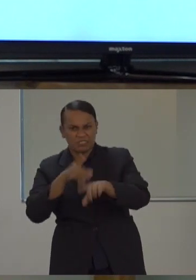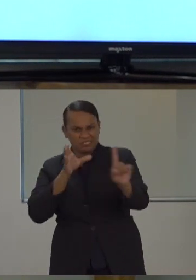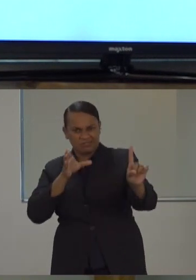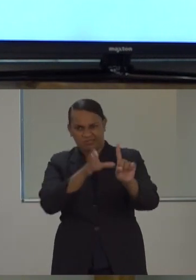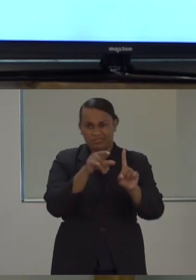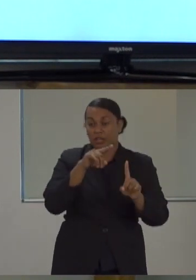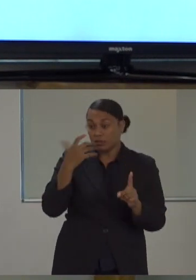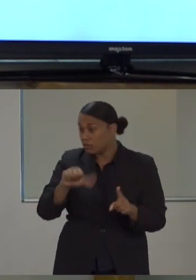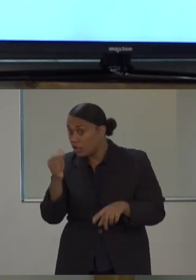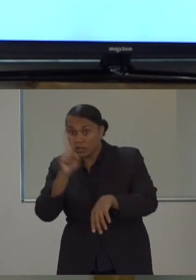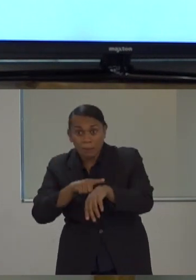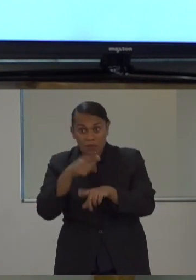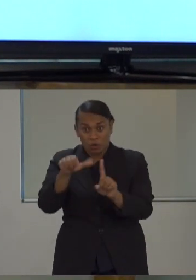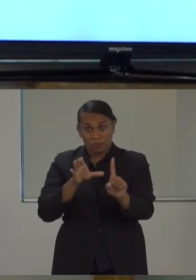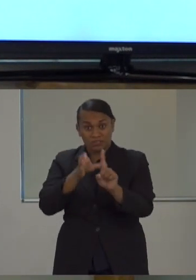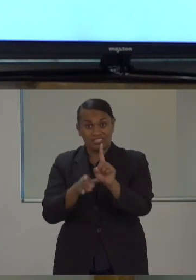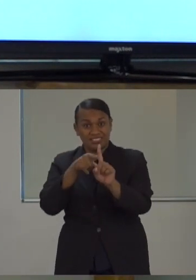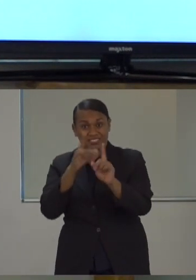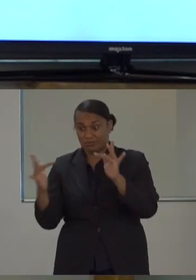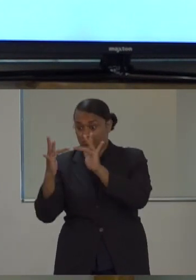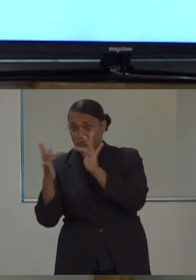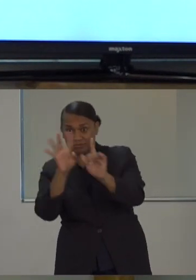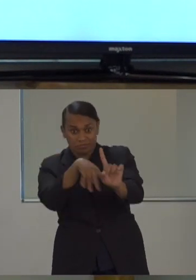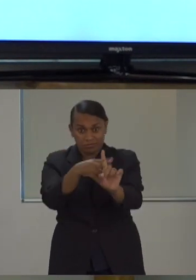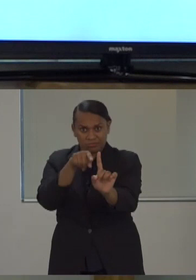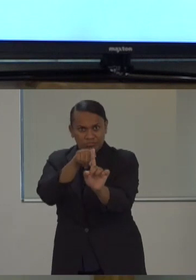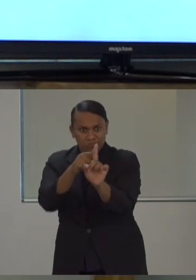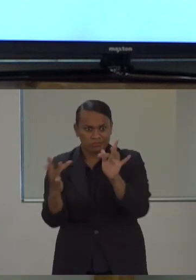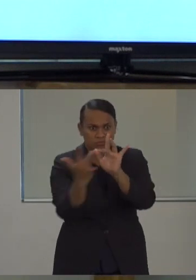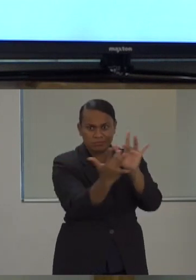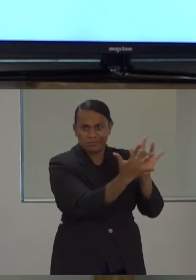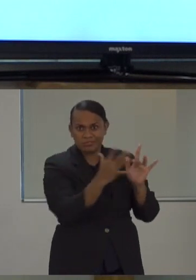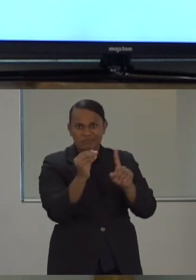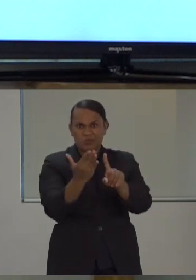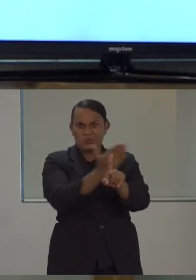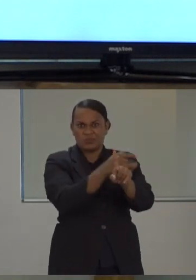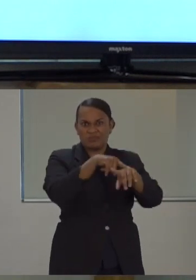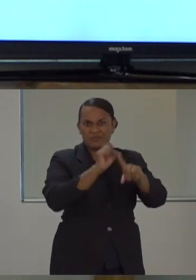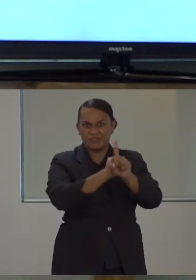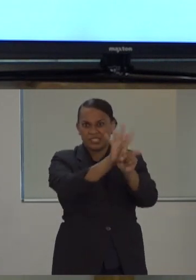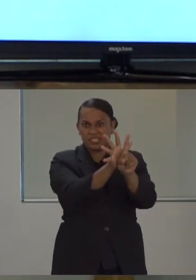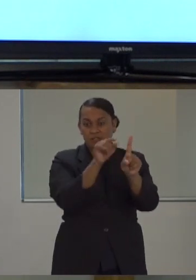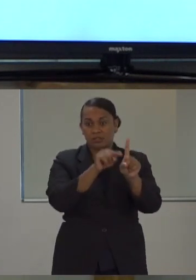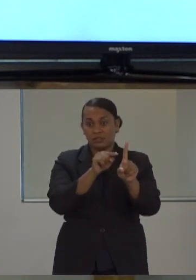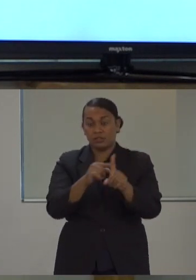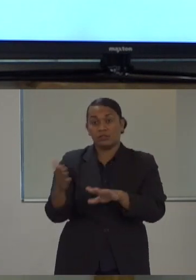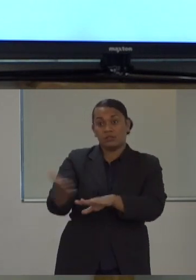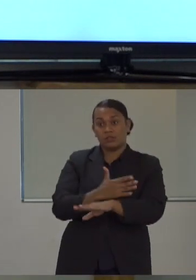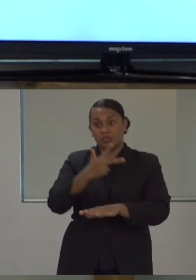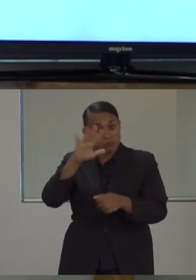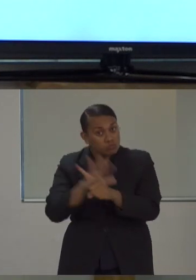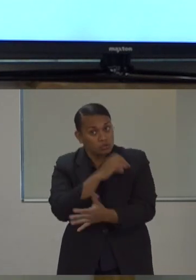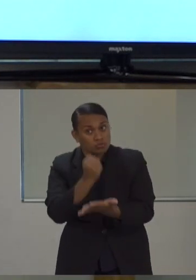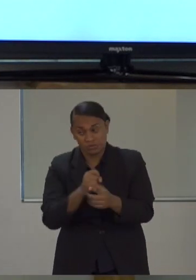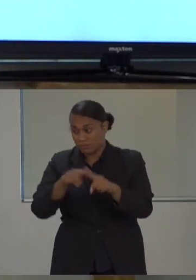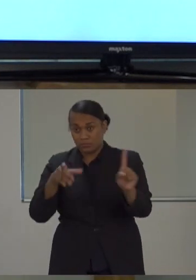with a confirmed case of COVID-19 is kept under quarantine for 28 days, ensuring that they are not able to